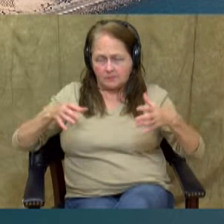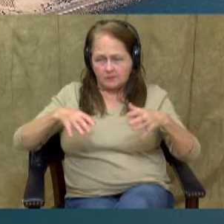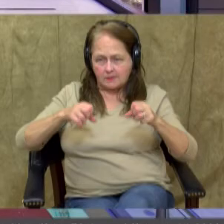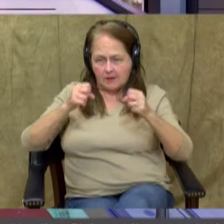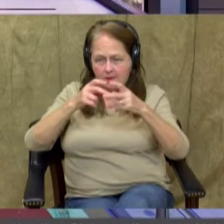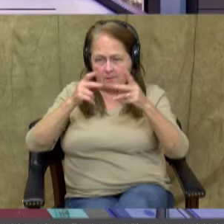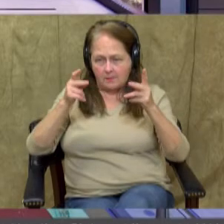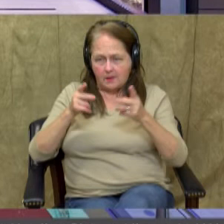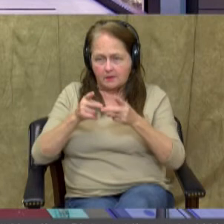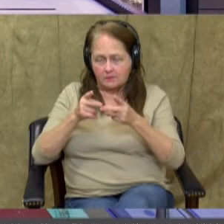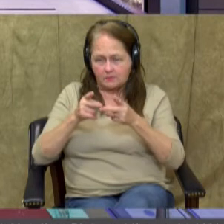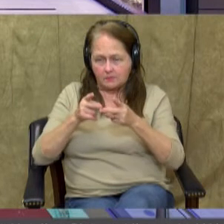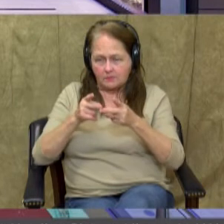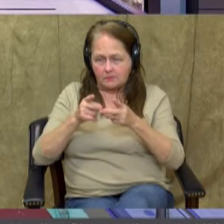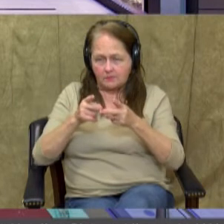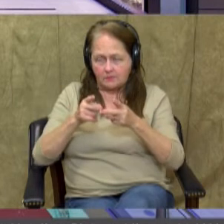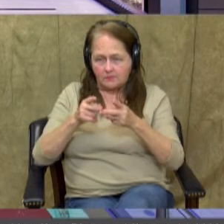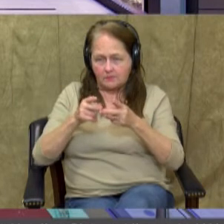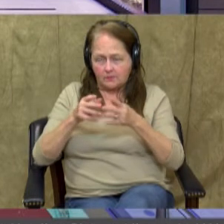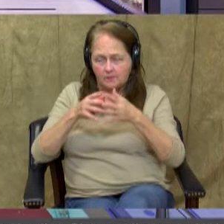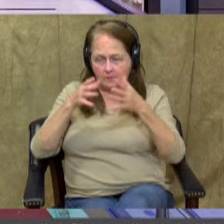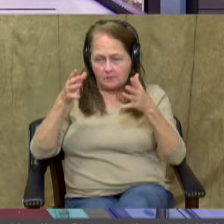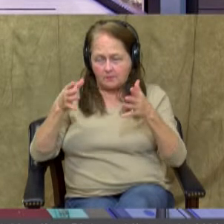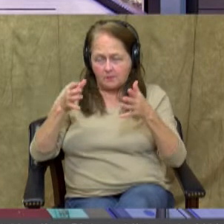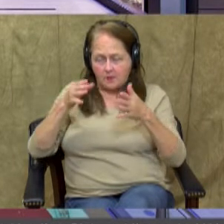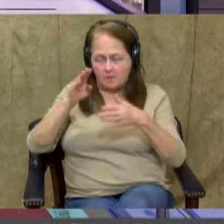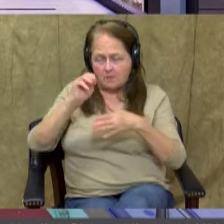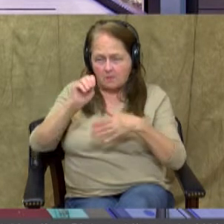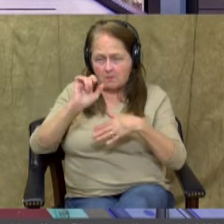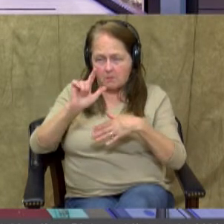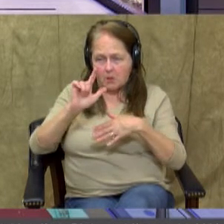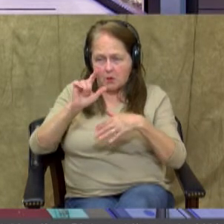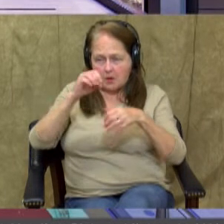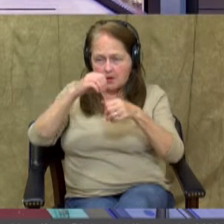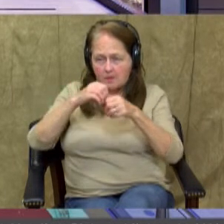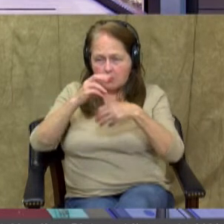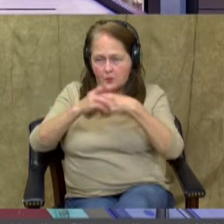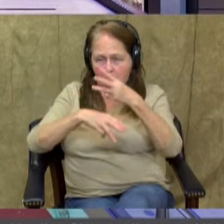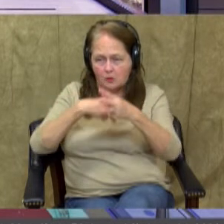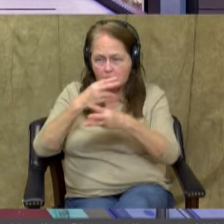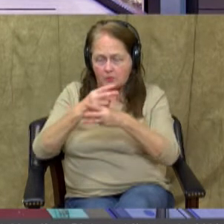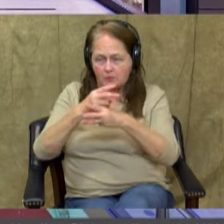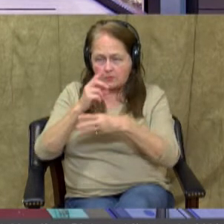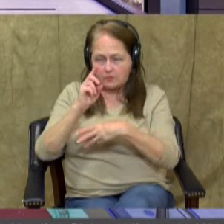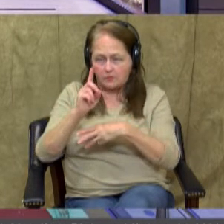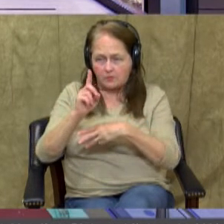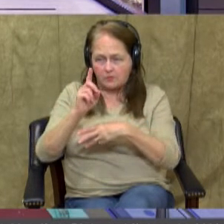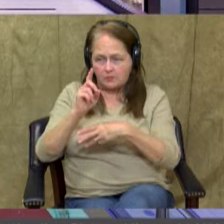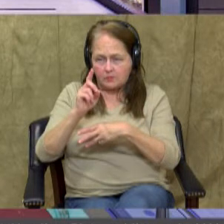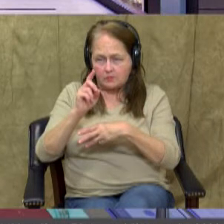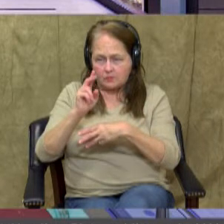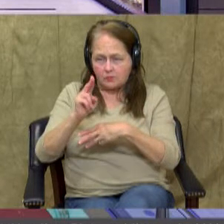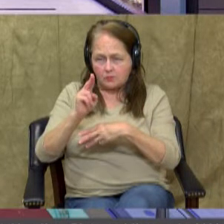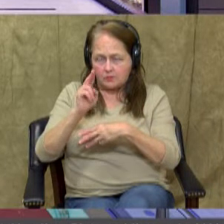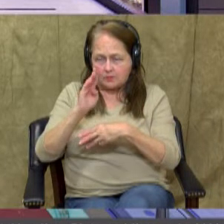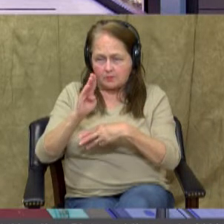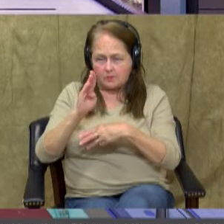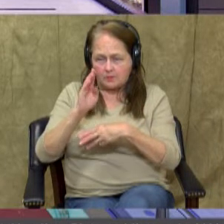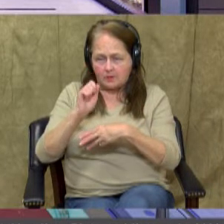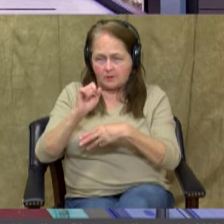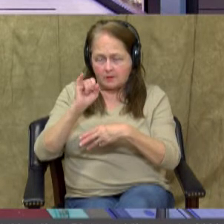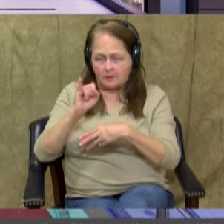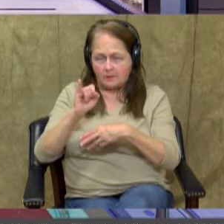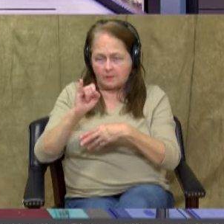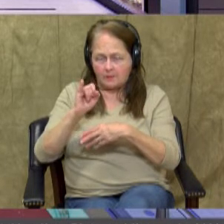there. The largest mall in the world is in Dubai. It's got a skating rink,